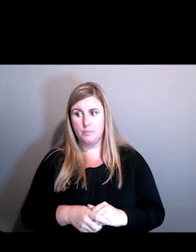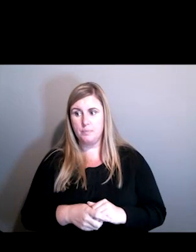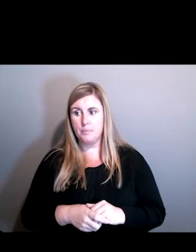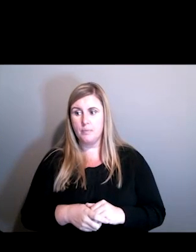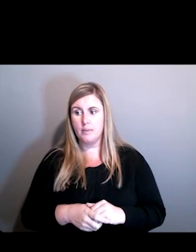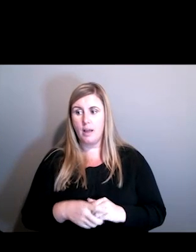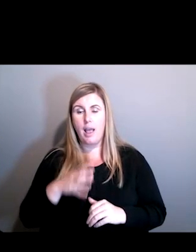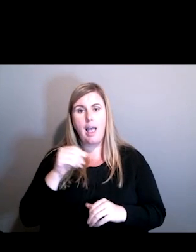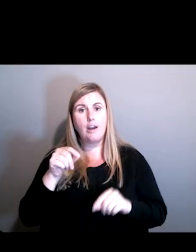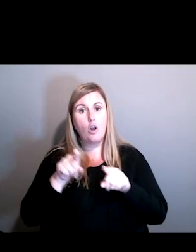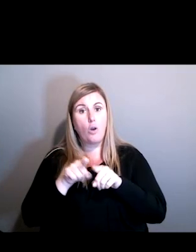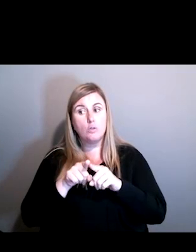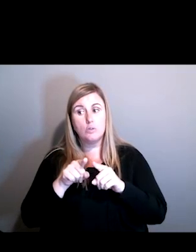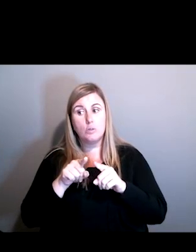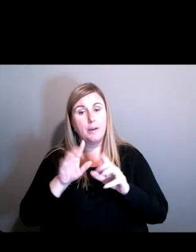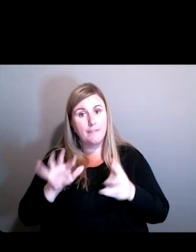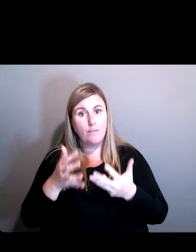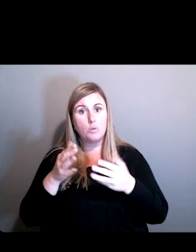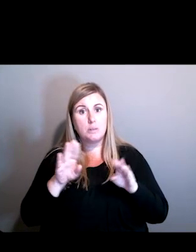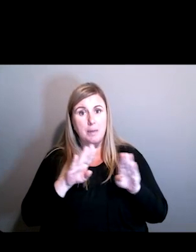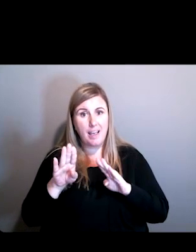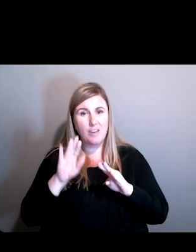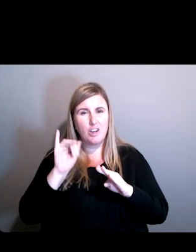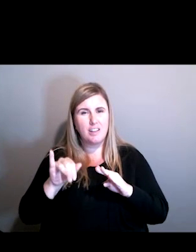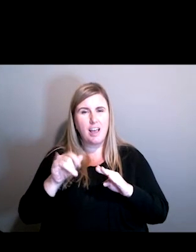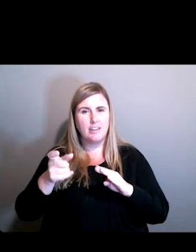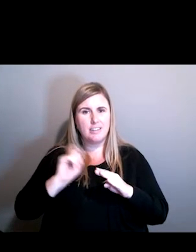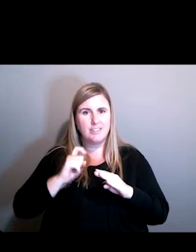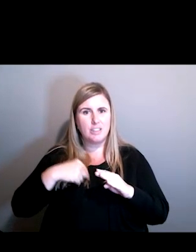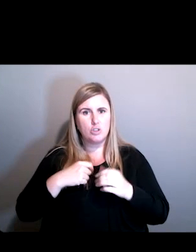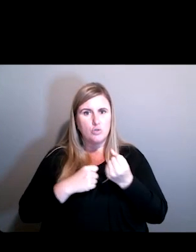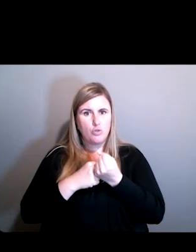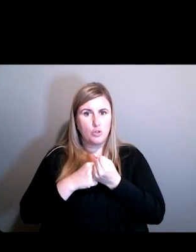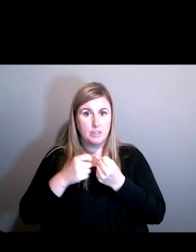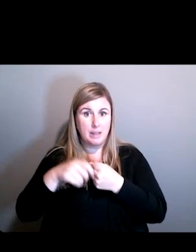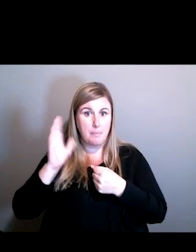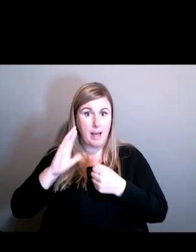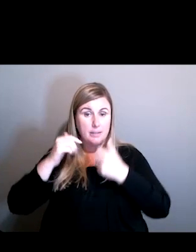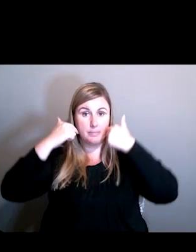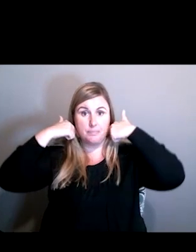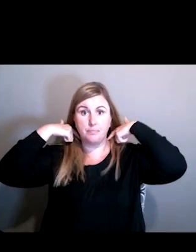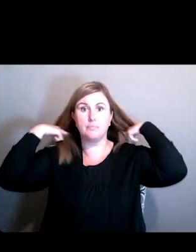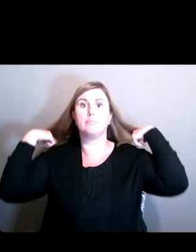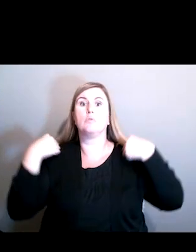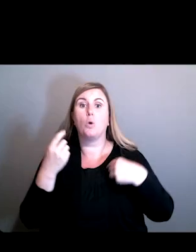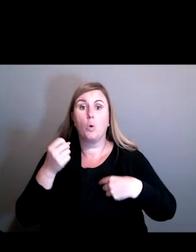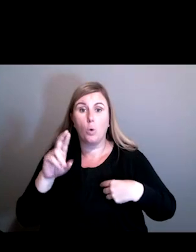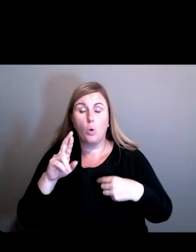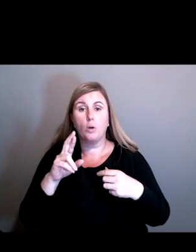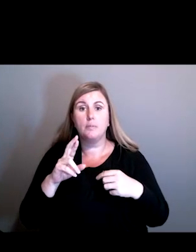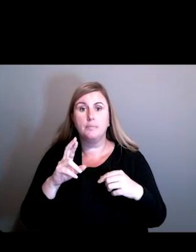reinforcers. And it also evokes behavior that has got us those reinforcers in the past,